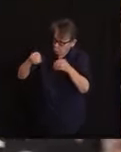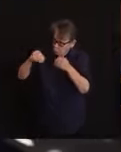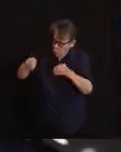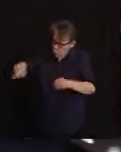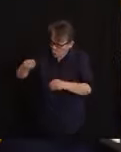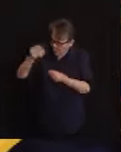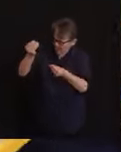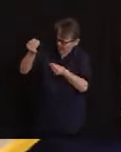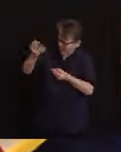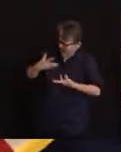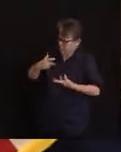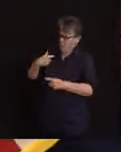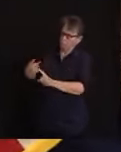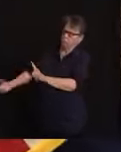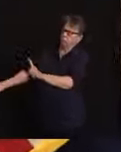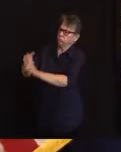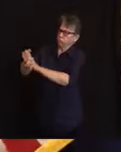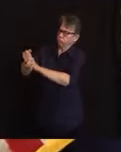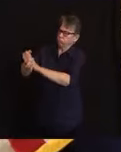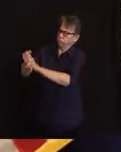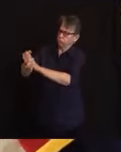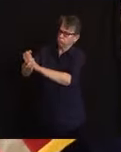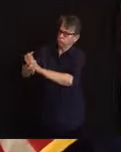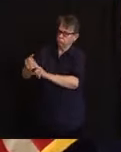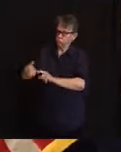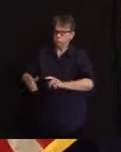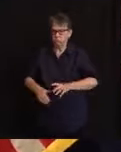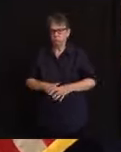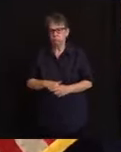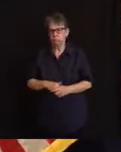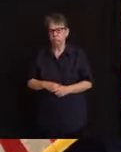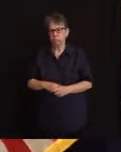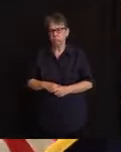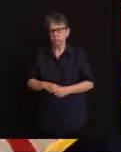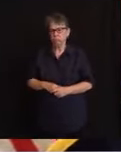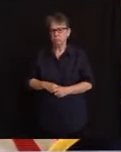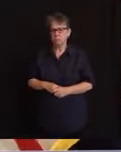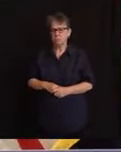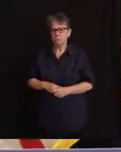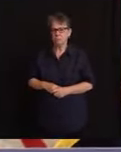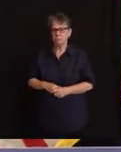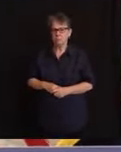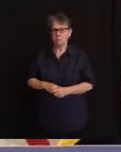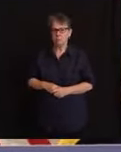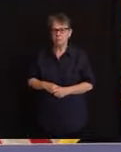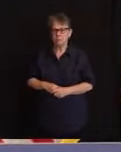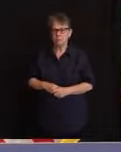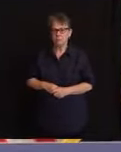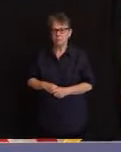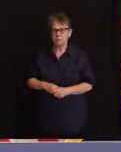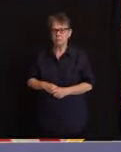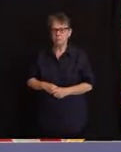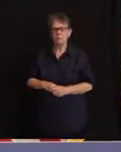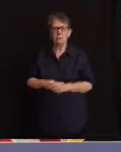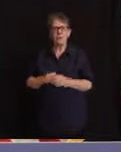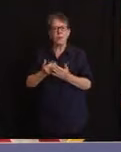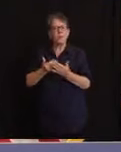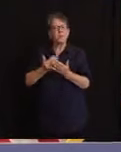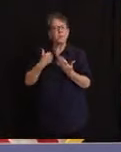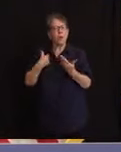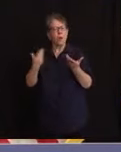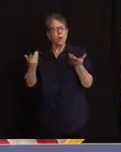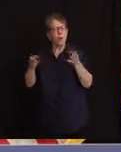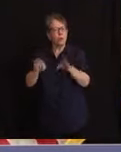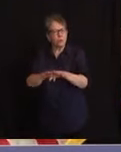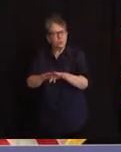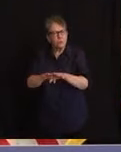on the long-term care facilities, we said this yesterday. Judy laid out a whole series of steps that have been taken